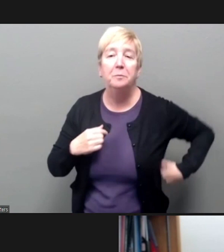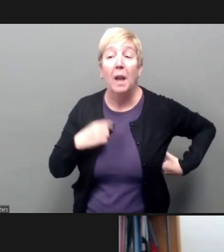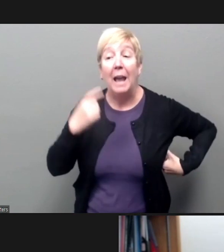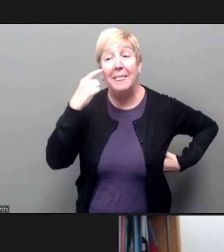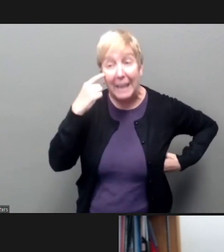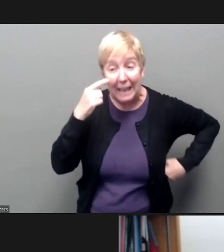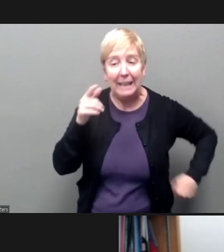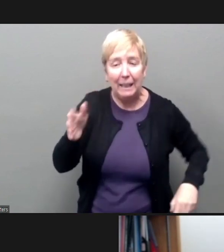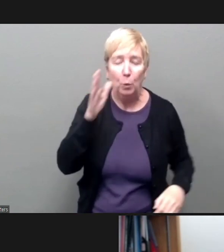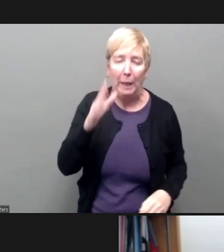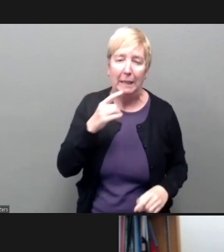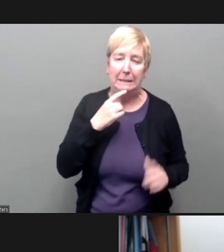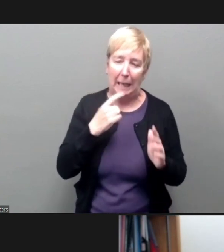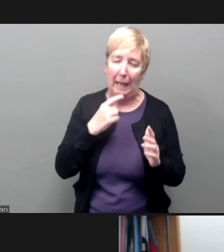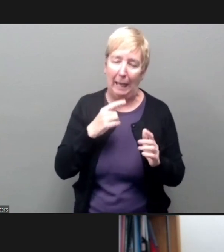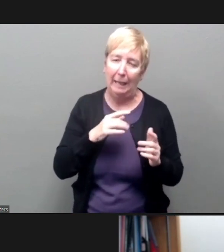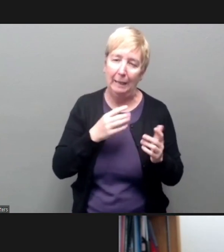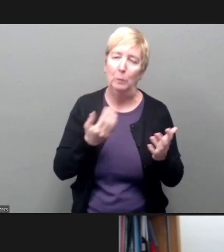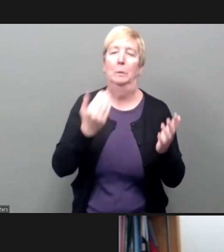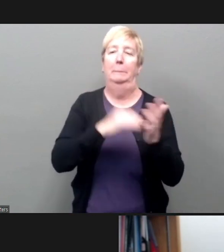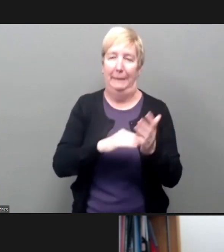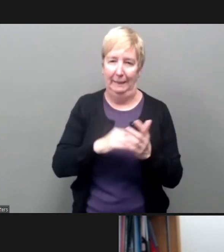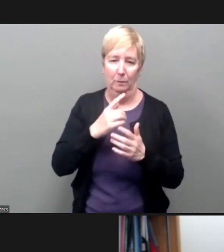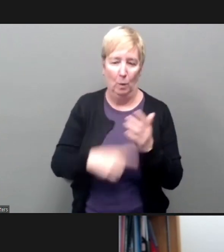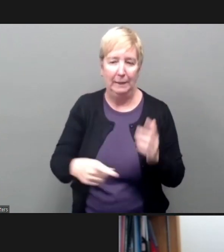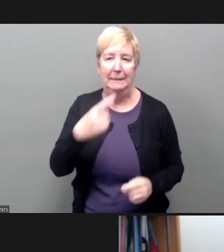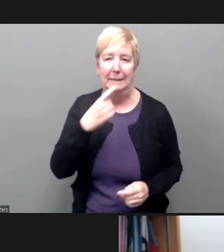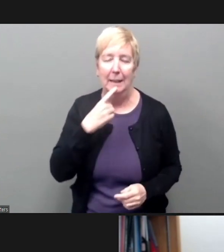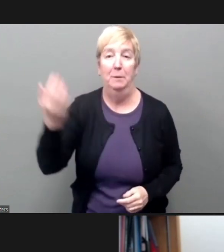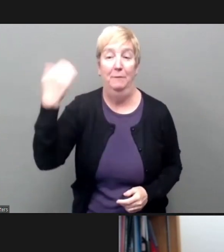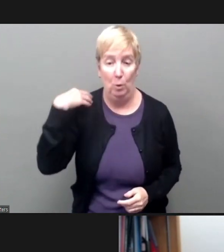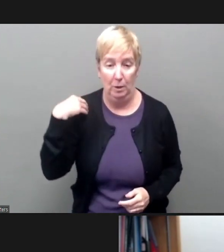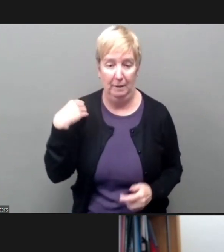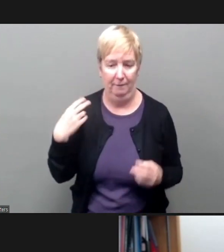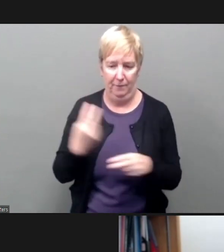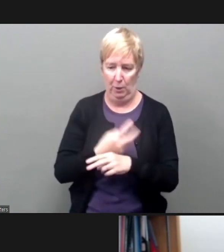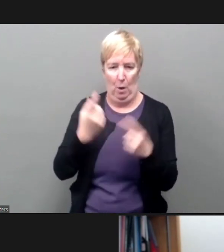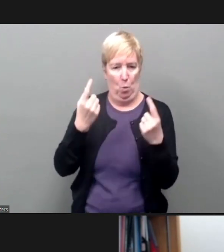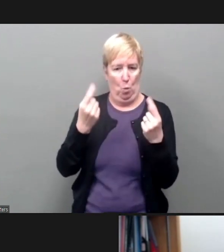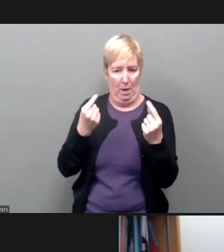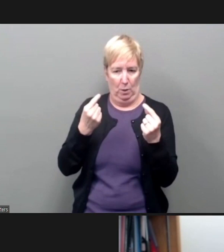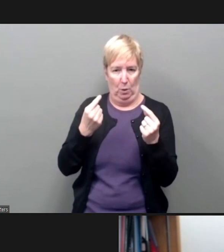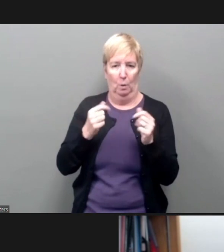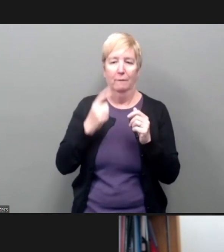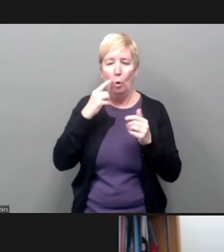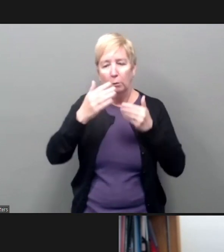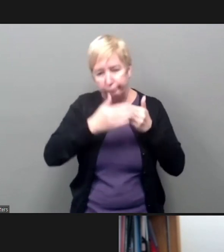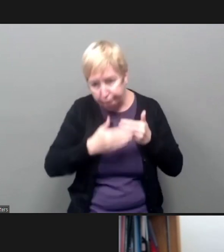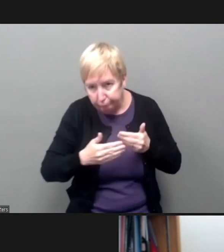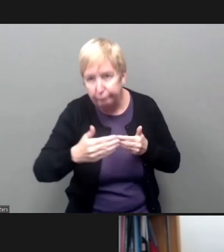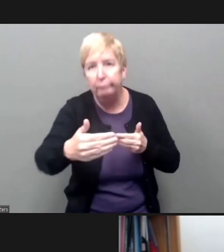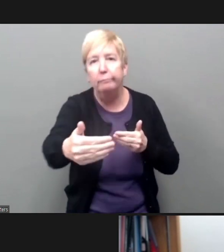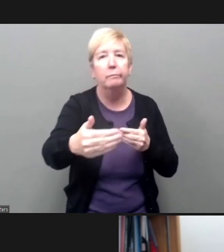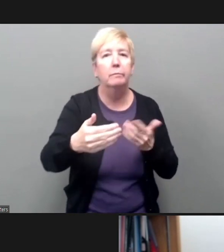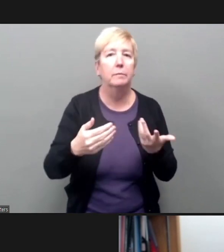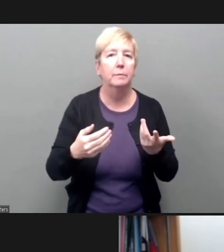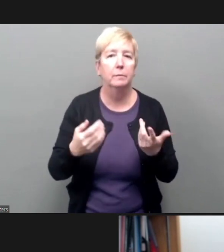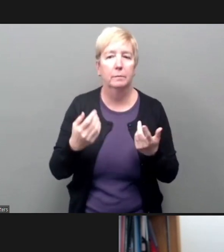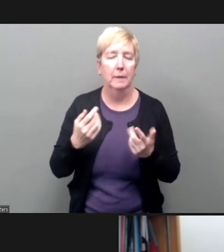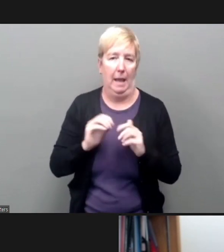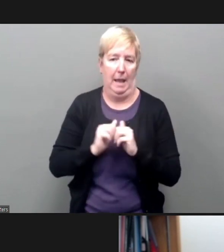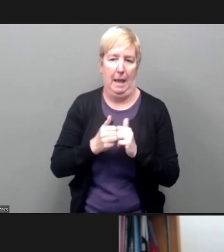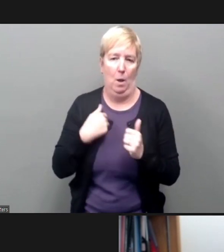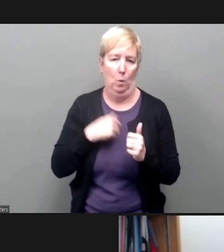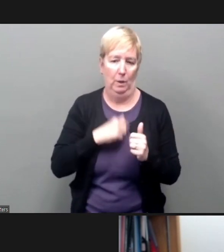like he was going to echo some of what he'd said before about finding a way to continue in a way that's sustainable over time. And we will, as he